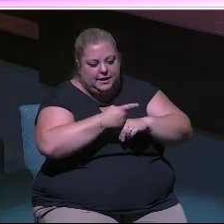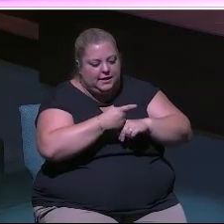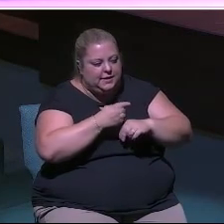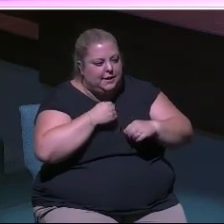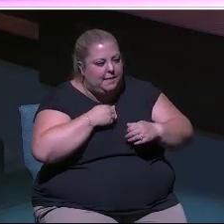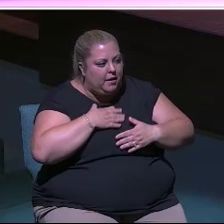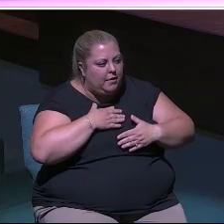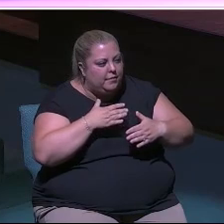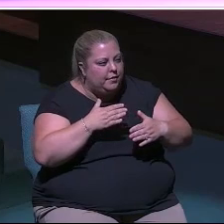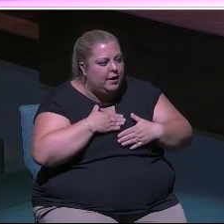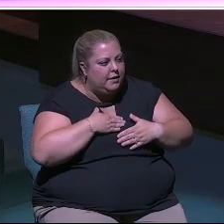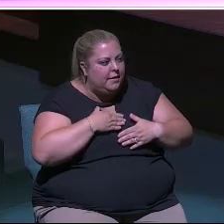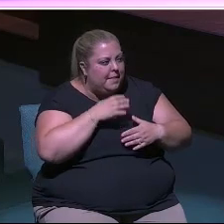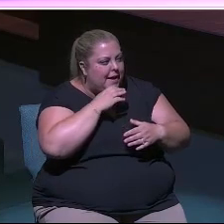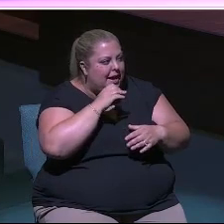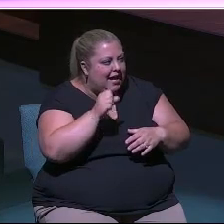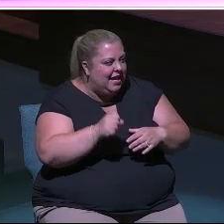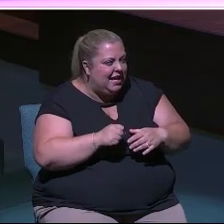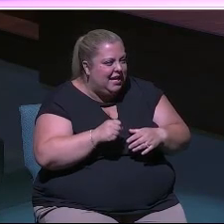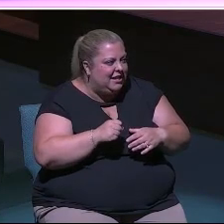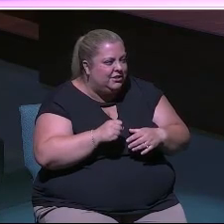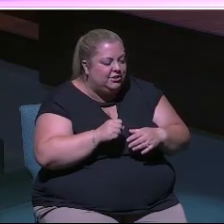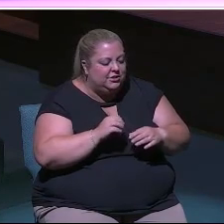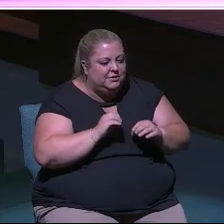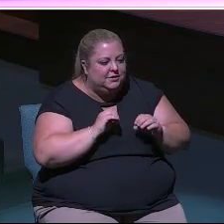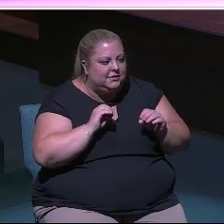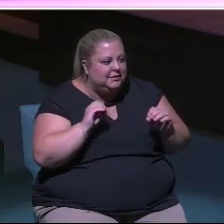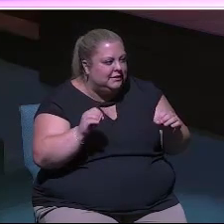Mine age and my age is nothing before thee.